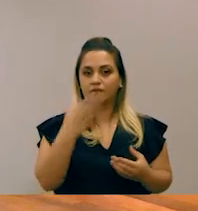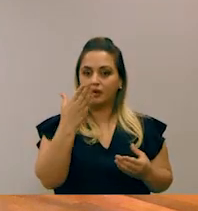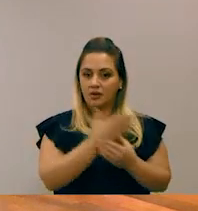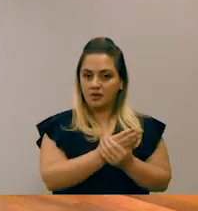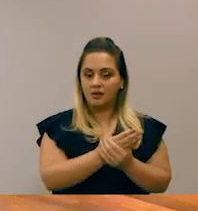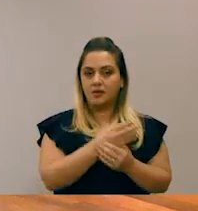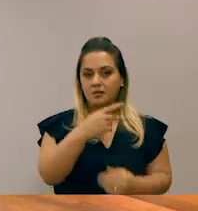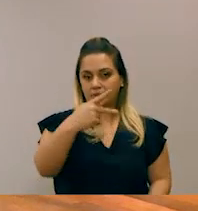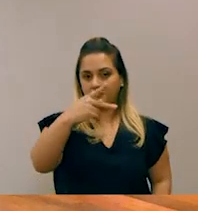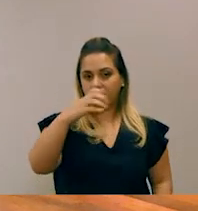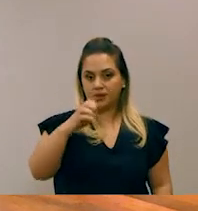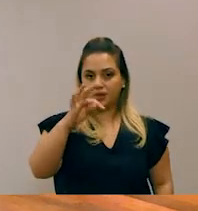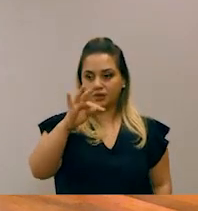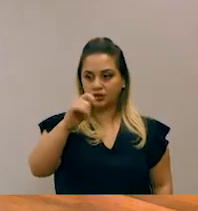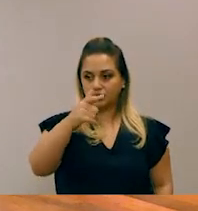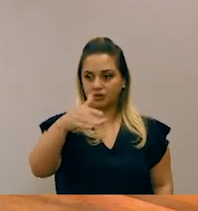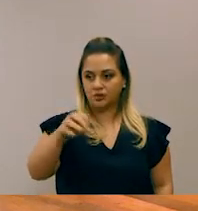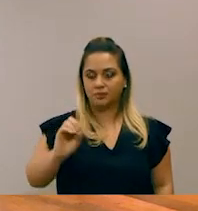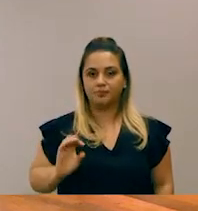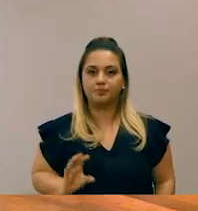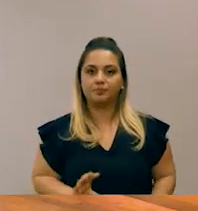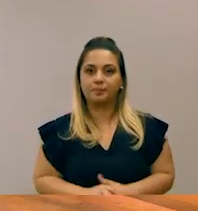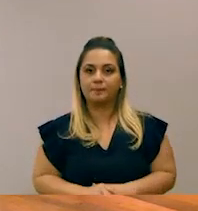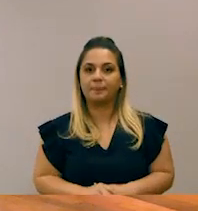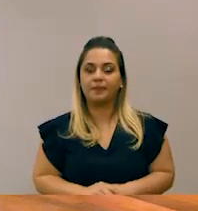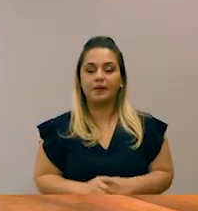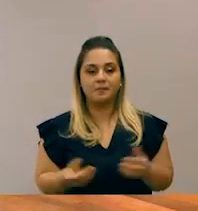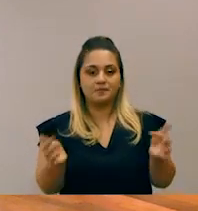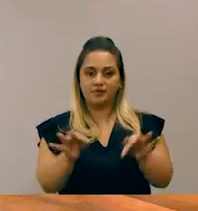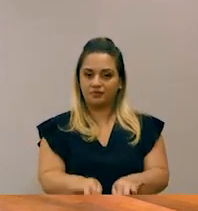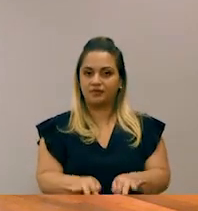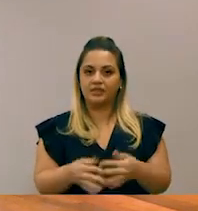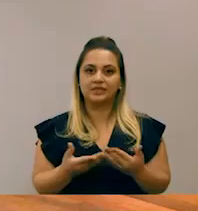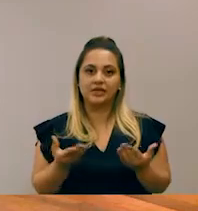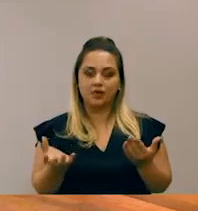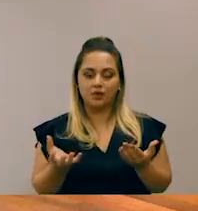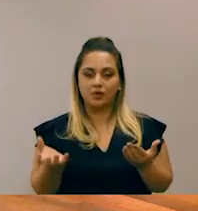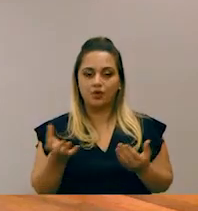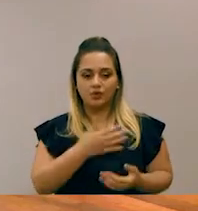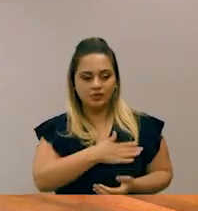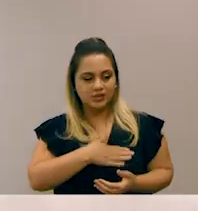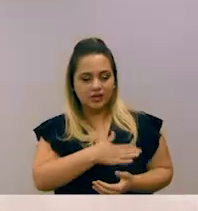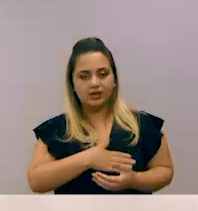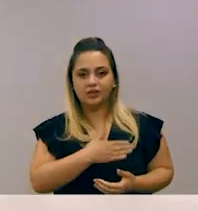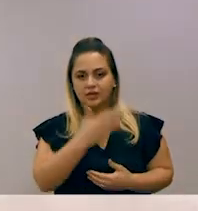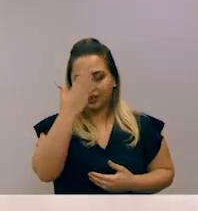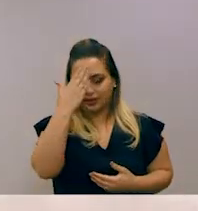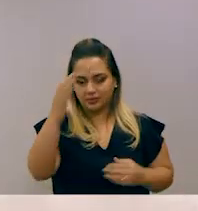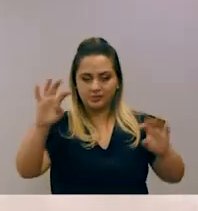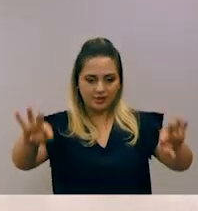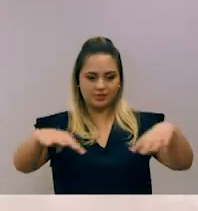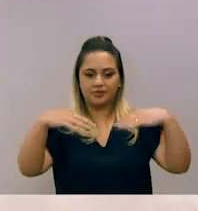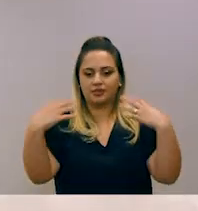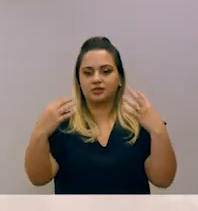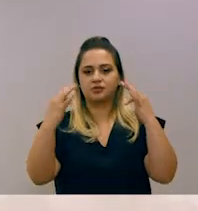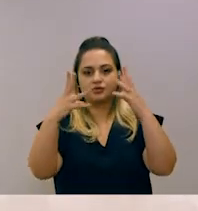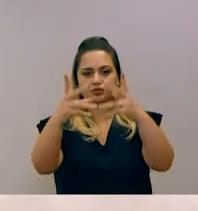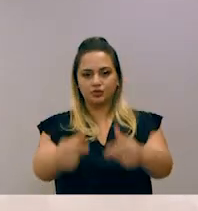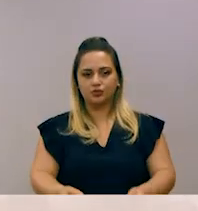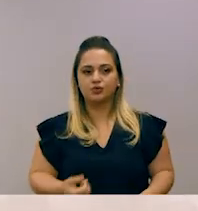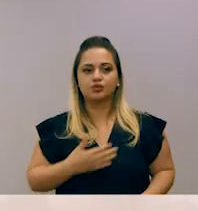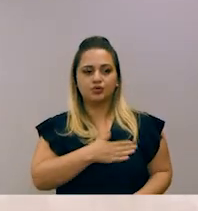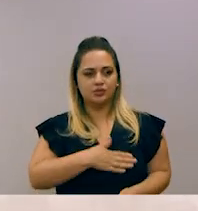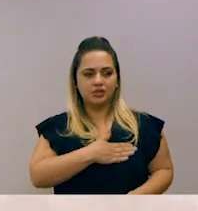models used in the new petition. To wrap up, I would like to thank your attention. Thank you for your